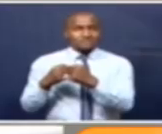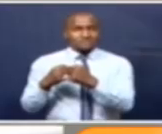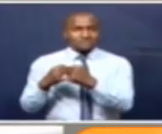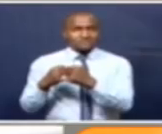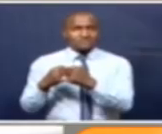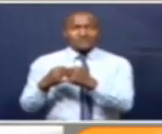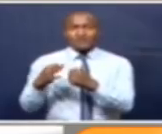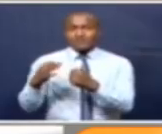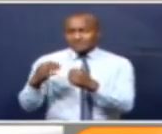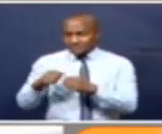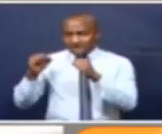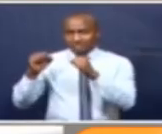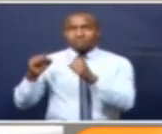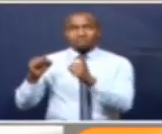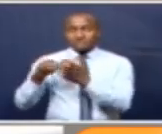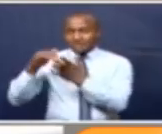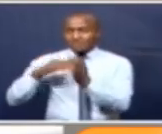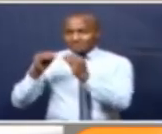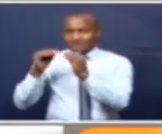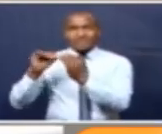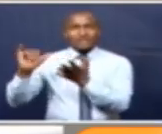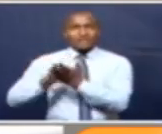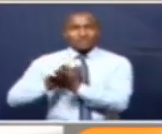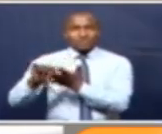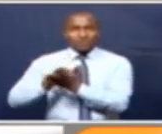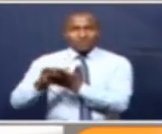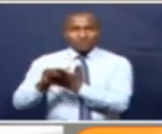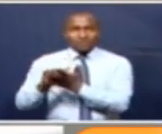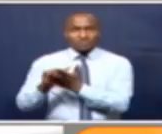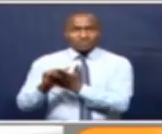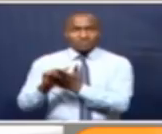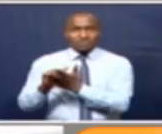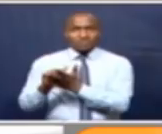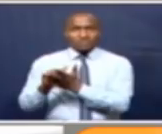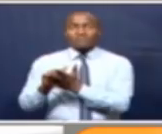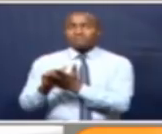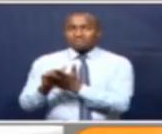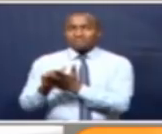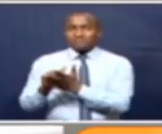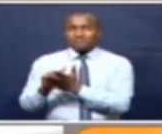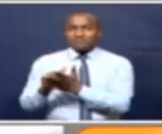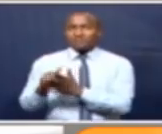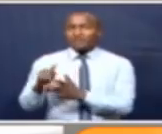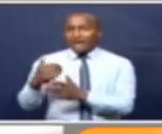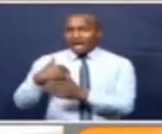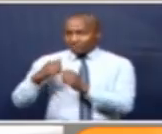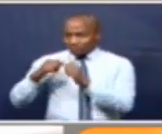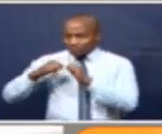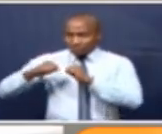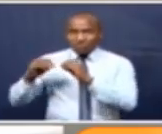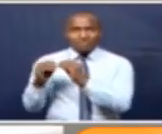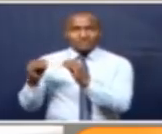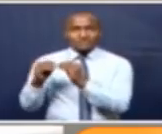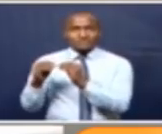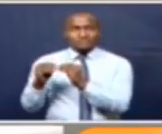the chairman for a meeting in New York. And at that point, it was an official meeting. I was going on an